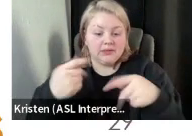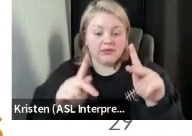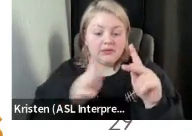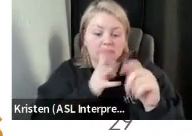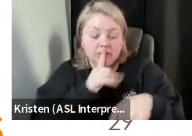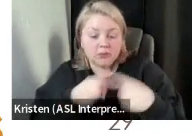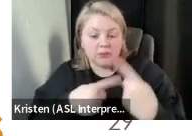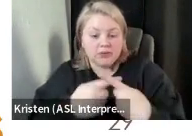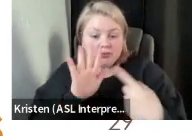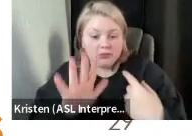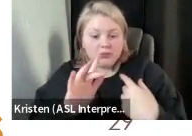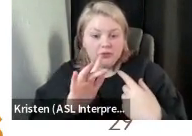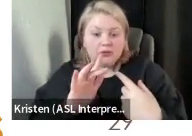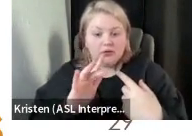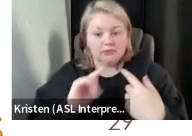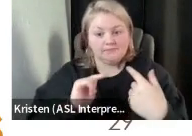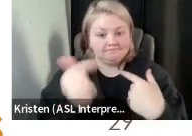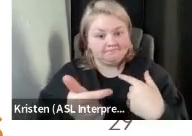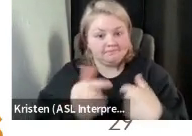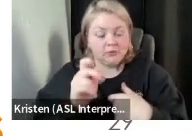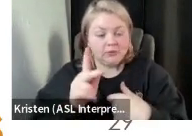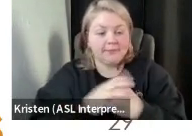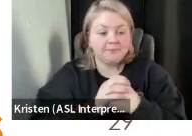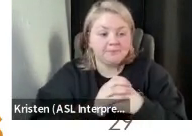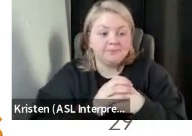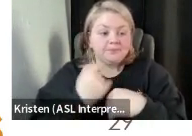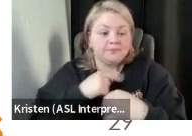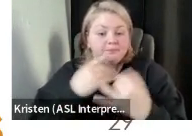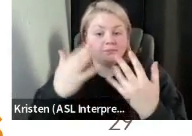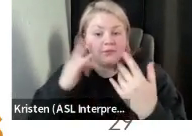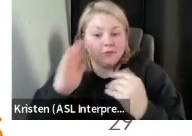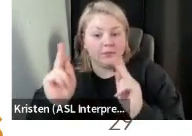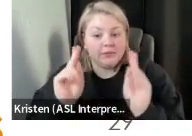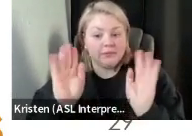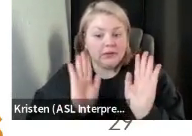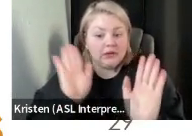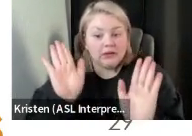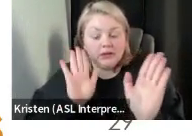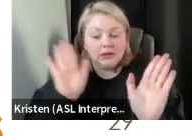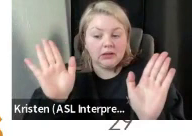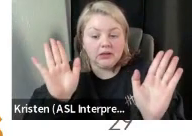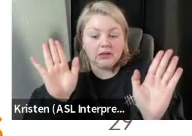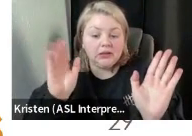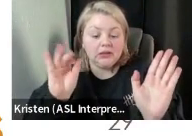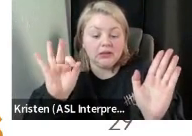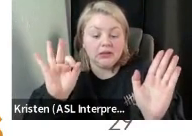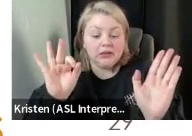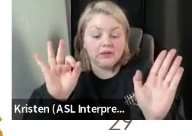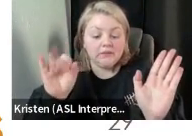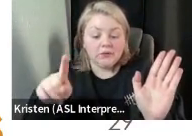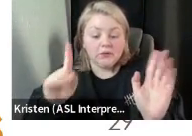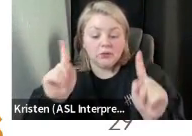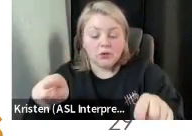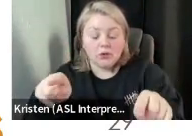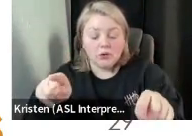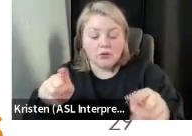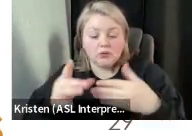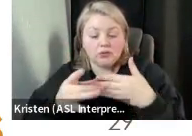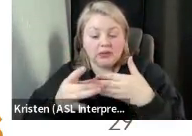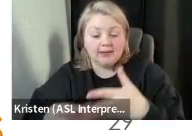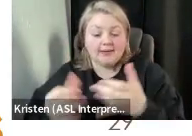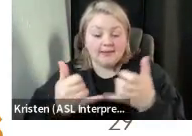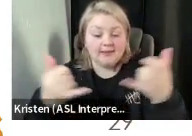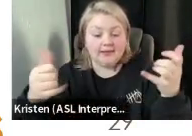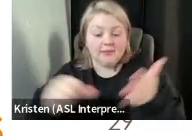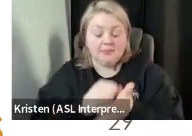is your turn. Yeah. So, and just while we're waiting for those hands to be raised, if you go to the guidelines page of our